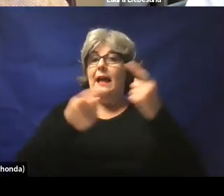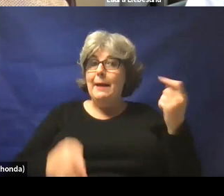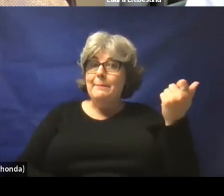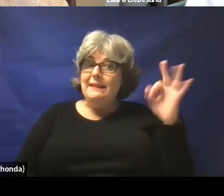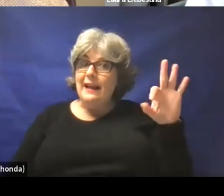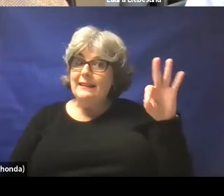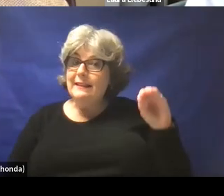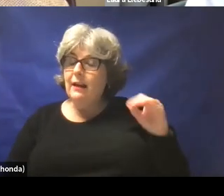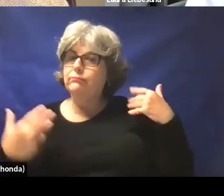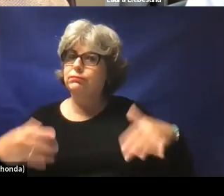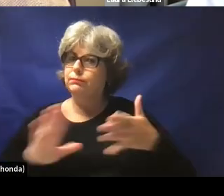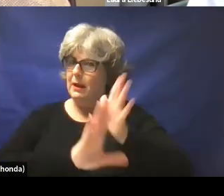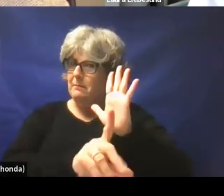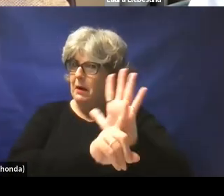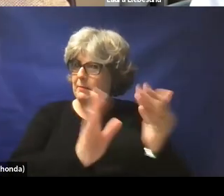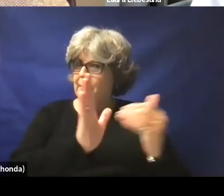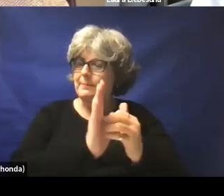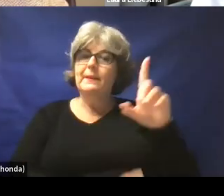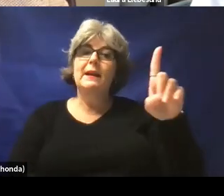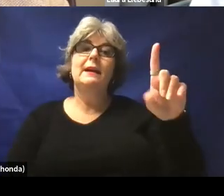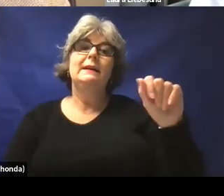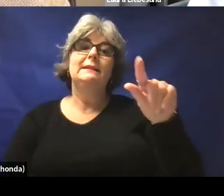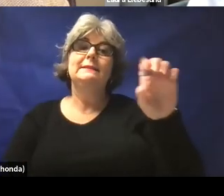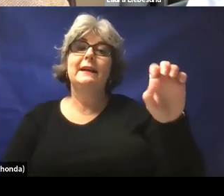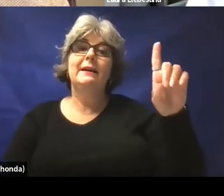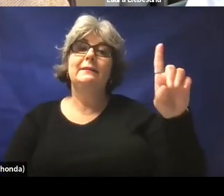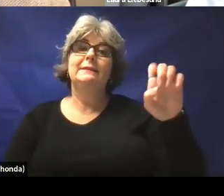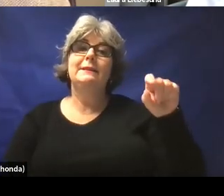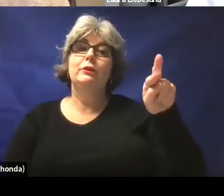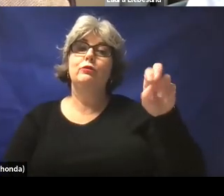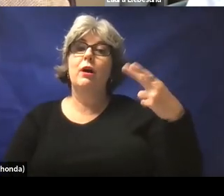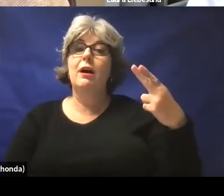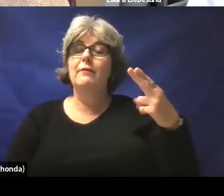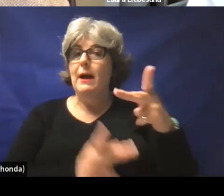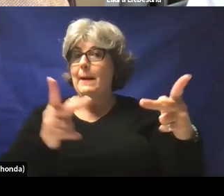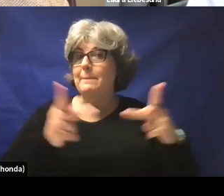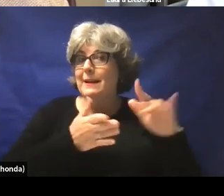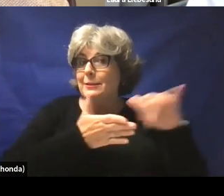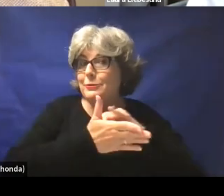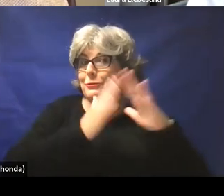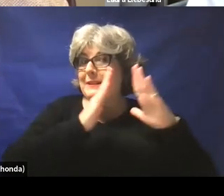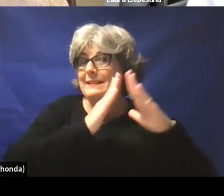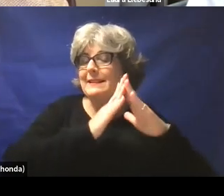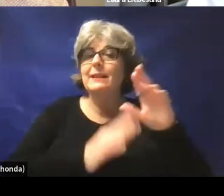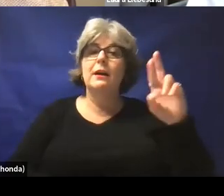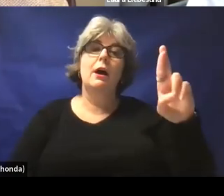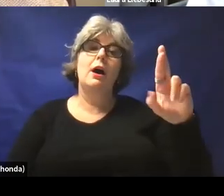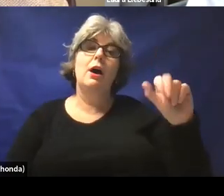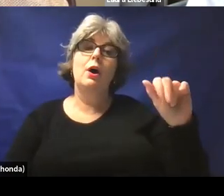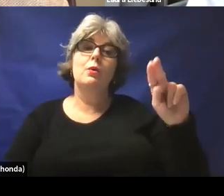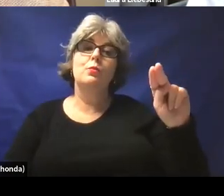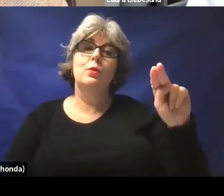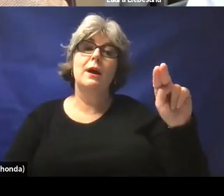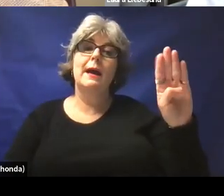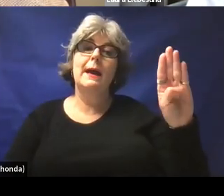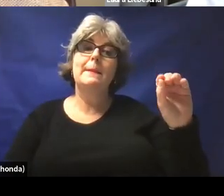1990s. People like Dale DeGroff, he was the mixologist for the Rainbow Room in New York. He literally had to go and find